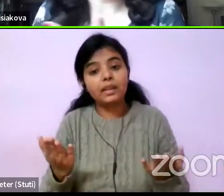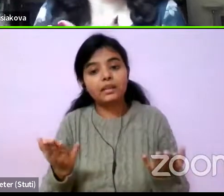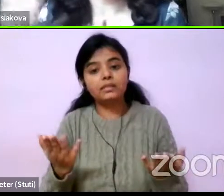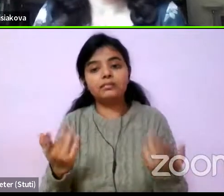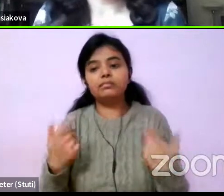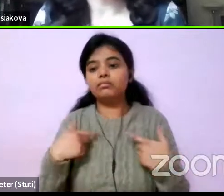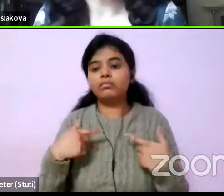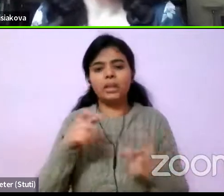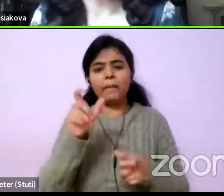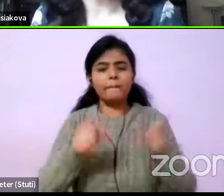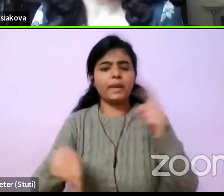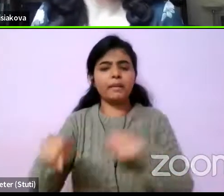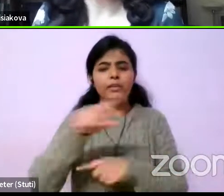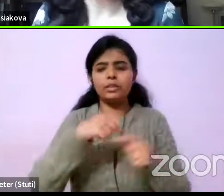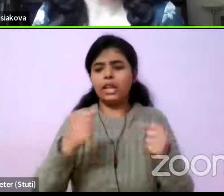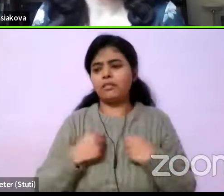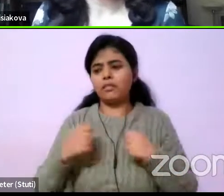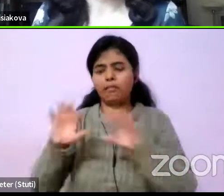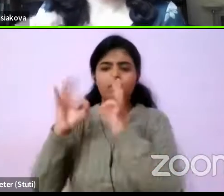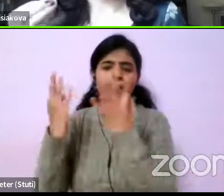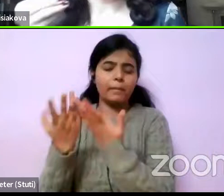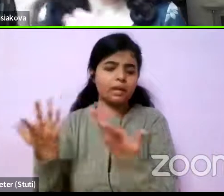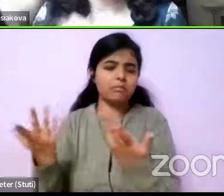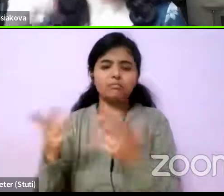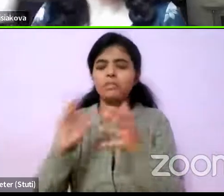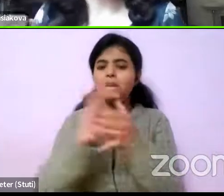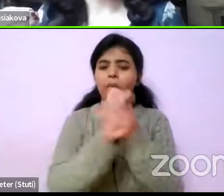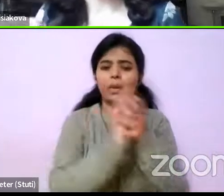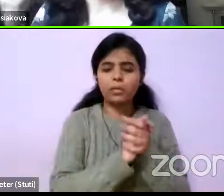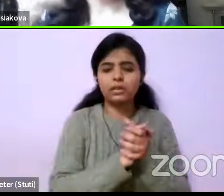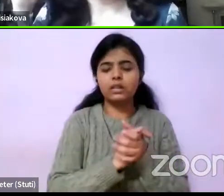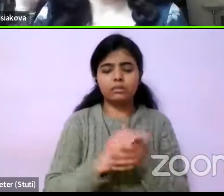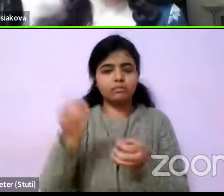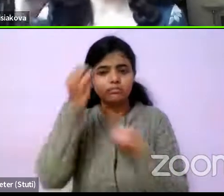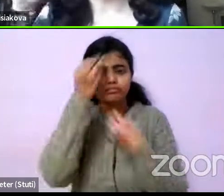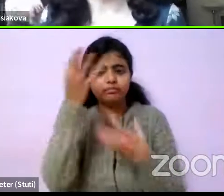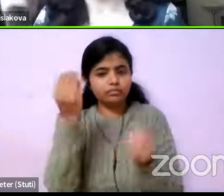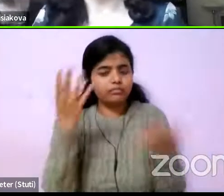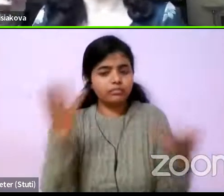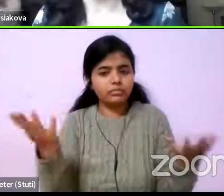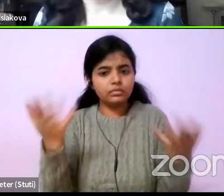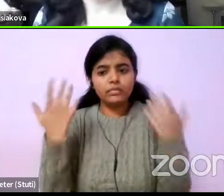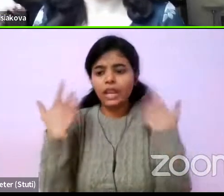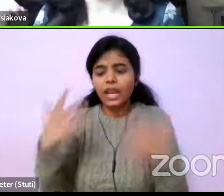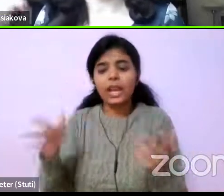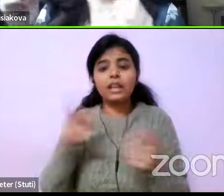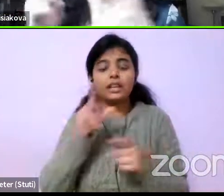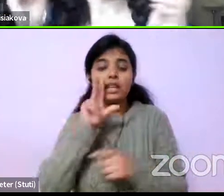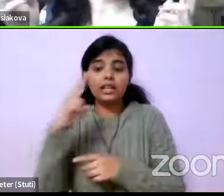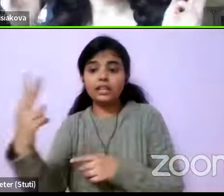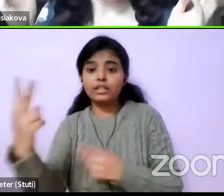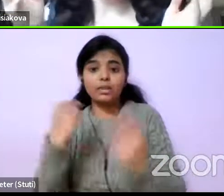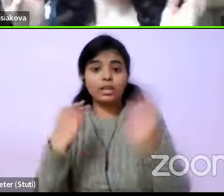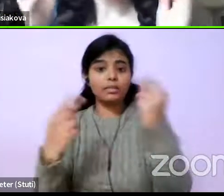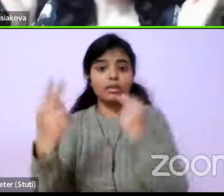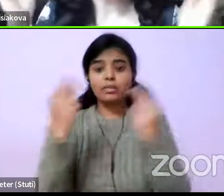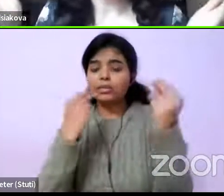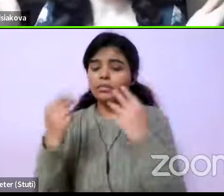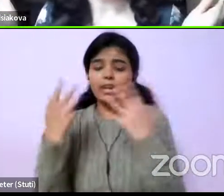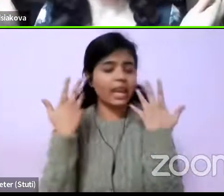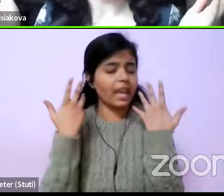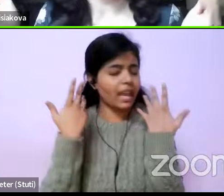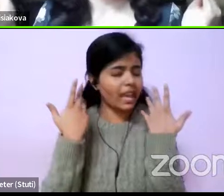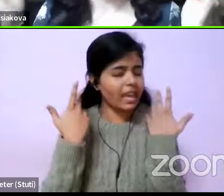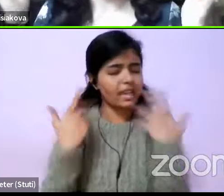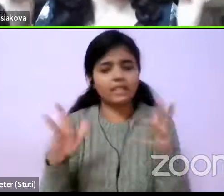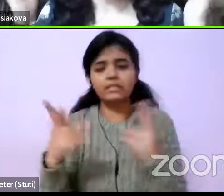people, whether it's just our family members or friends, to make them aware that, you know, the way you speak about these things, like wheelchair bound and, you know,